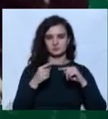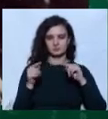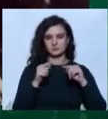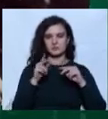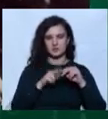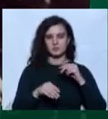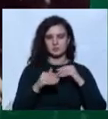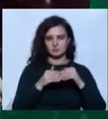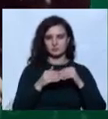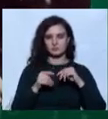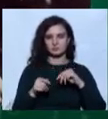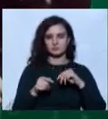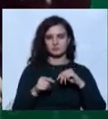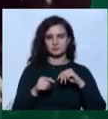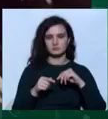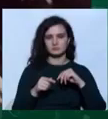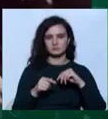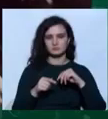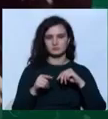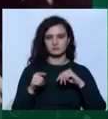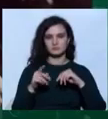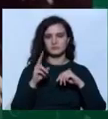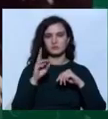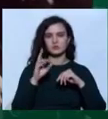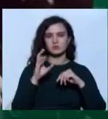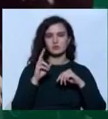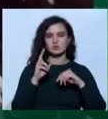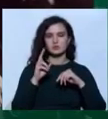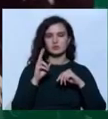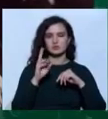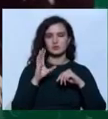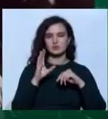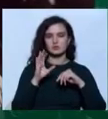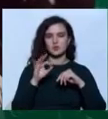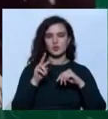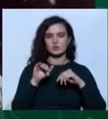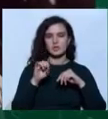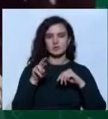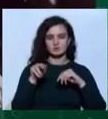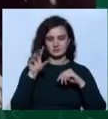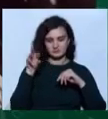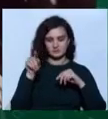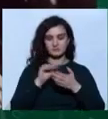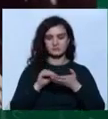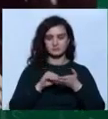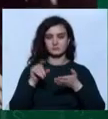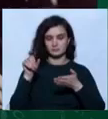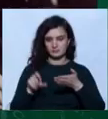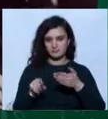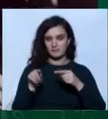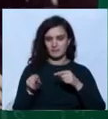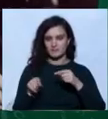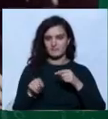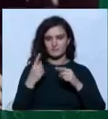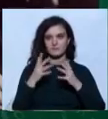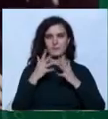end, 1894. He was from Scotland, so he was a Scottish novelist and travel writer.